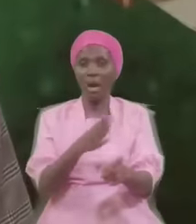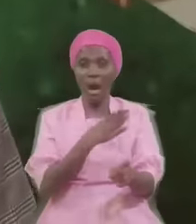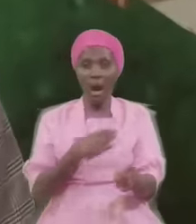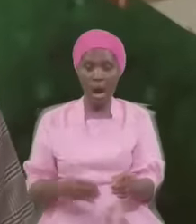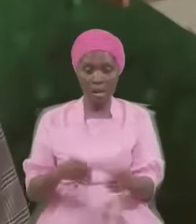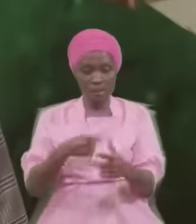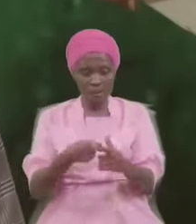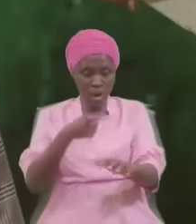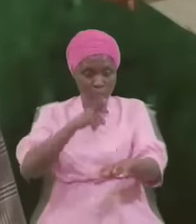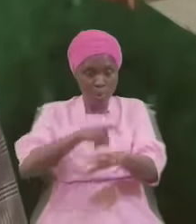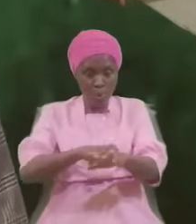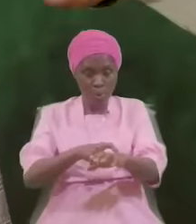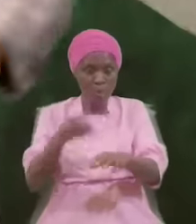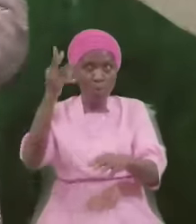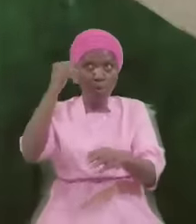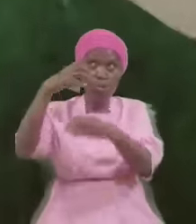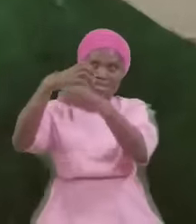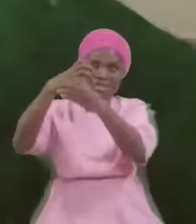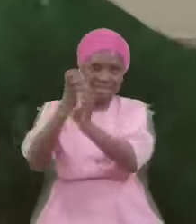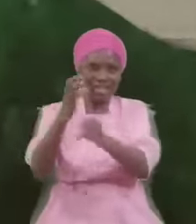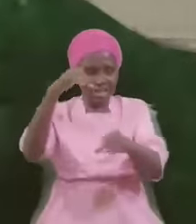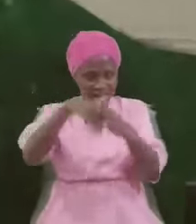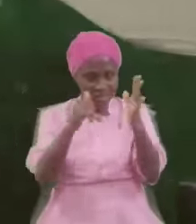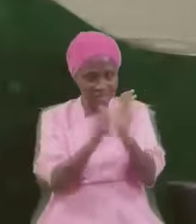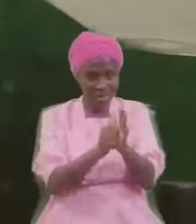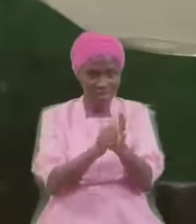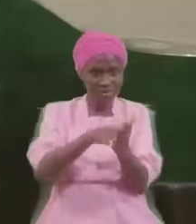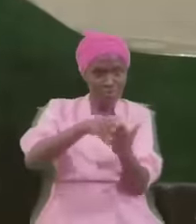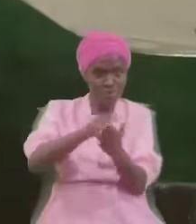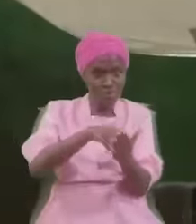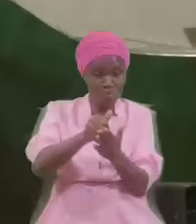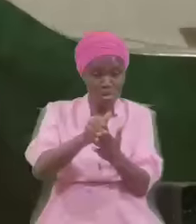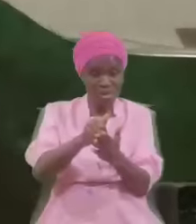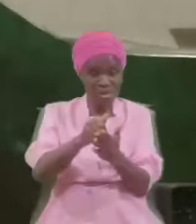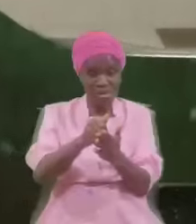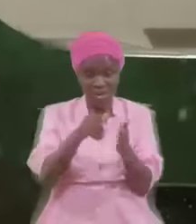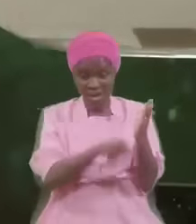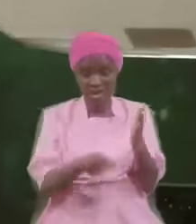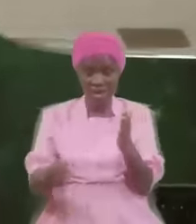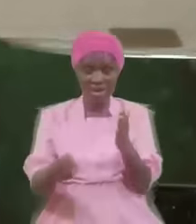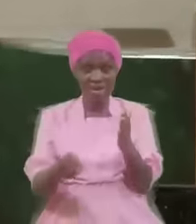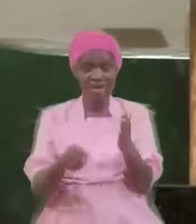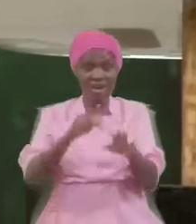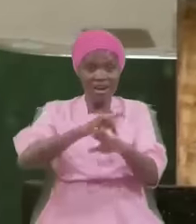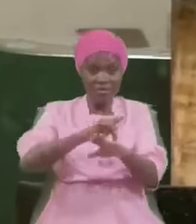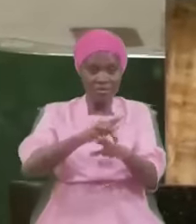was created in that leg. And the boy threw the stick away. And he stood like I'm standing.